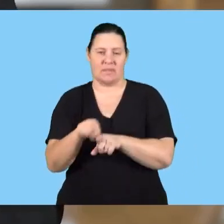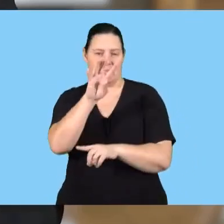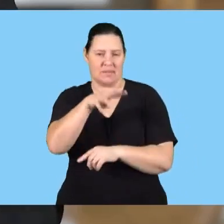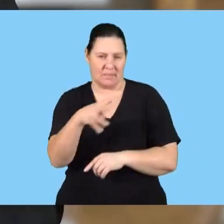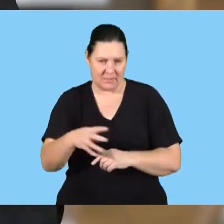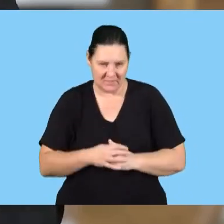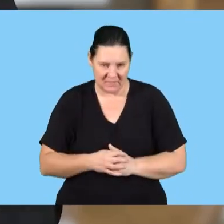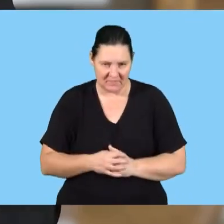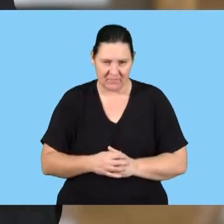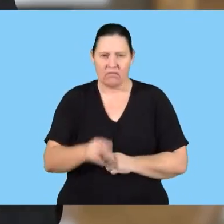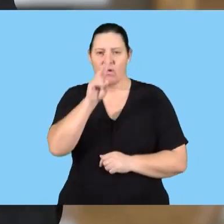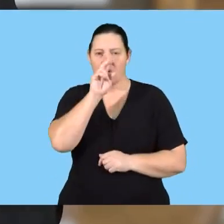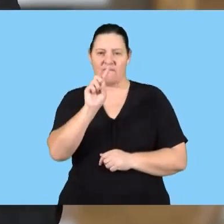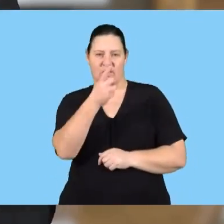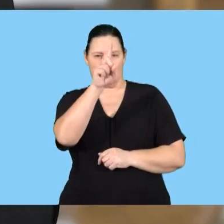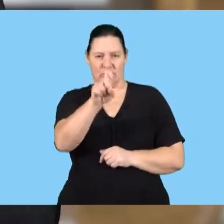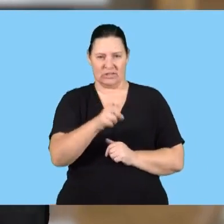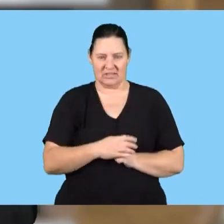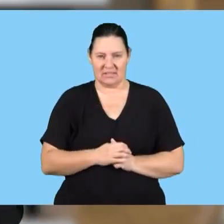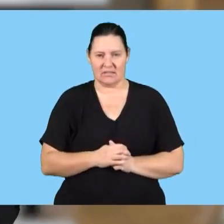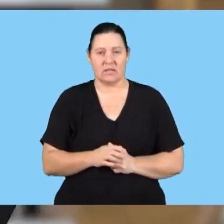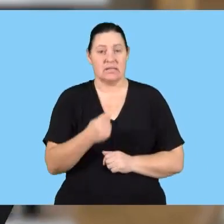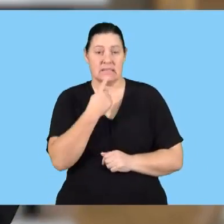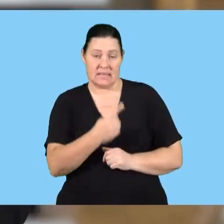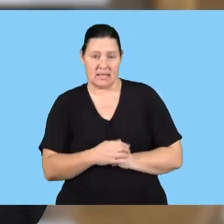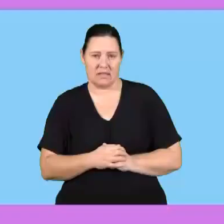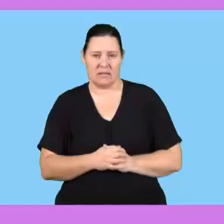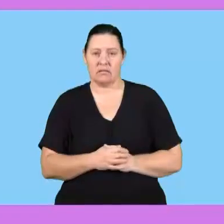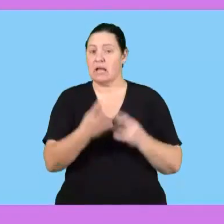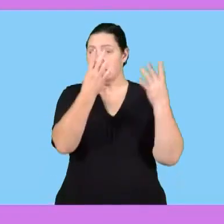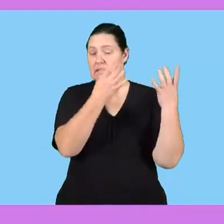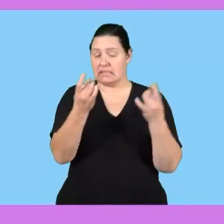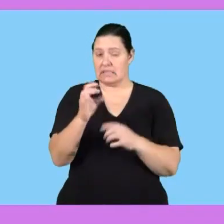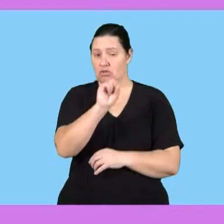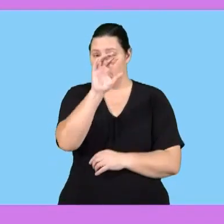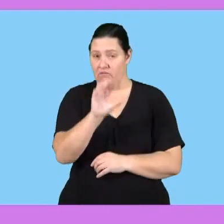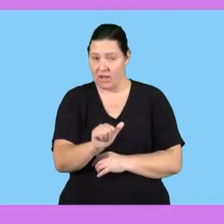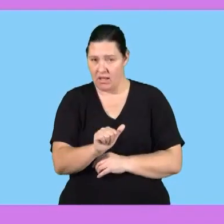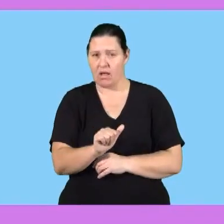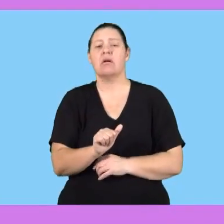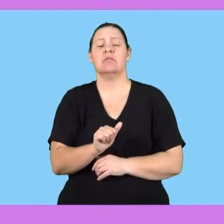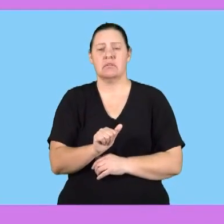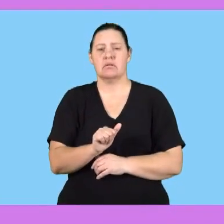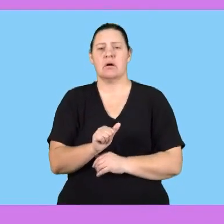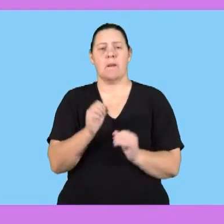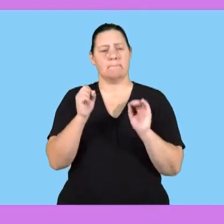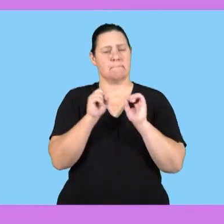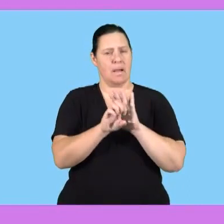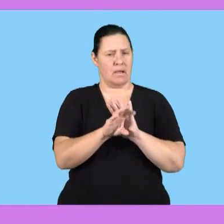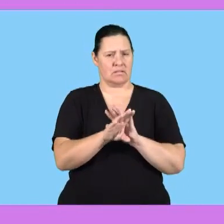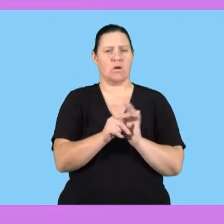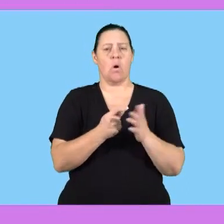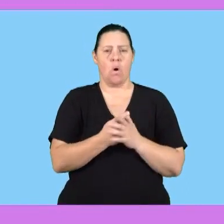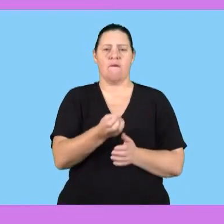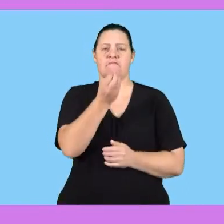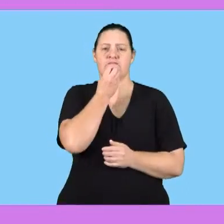lesson. Now let's quickly look at our first question. It says here, Statistics South Africa published the following